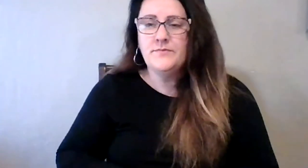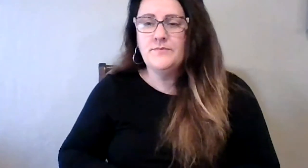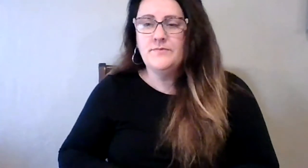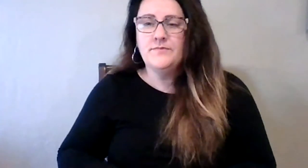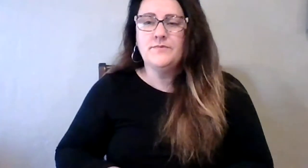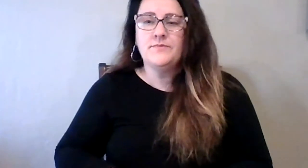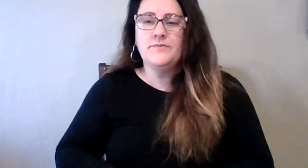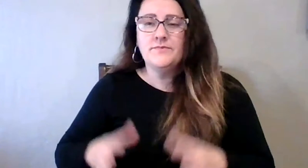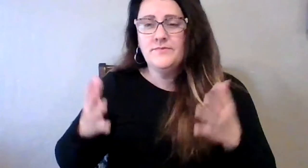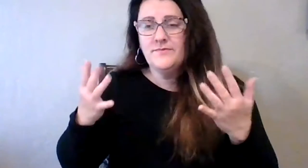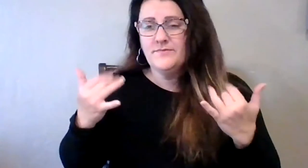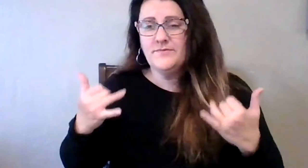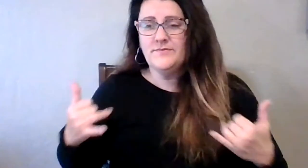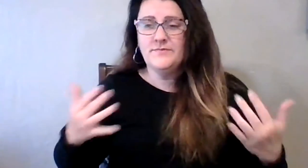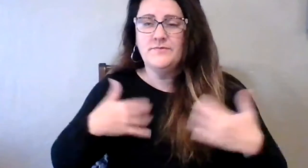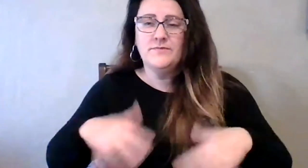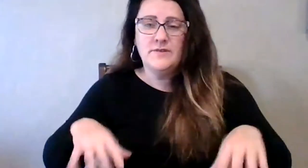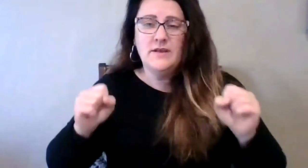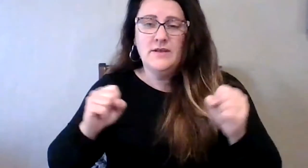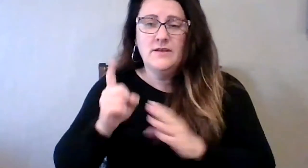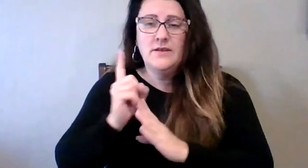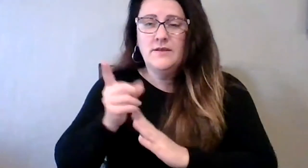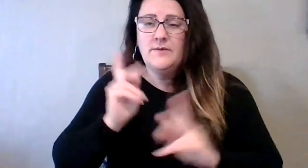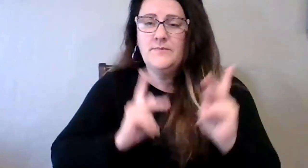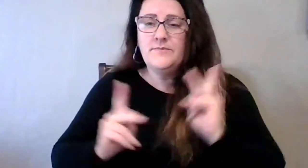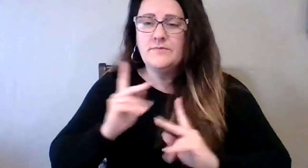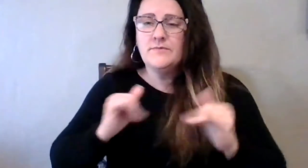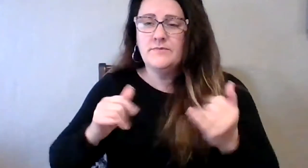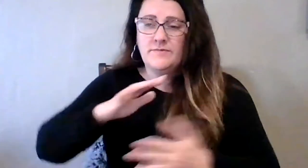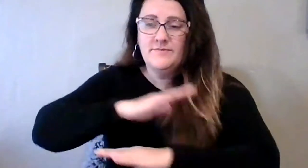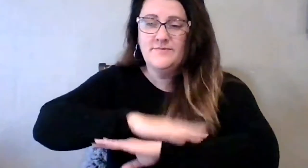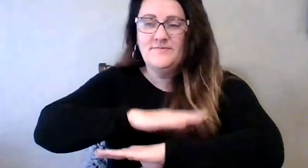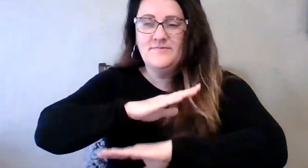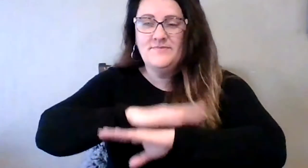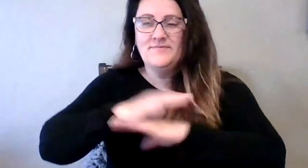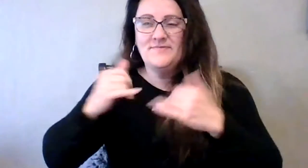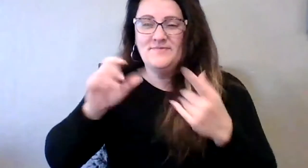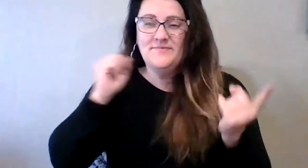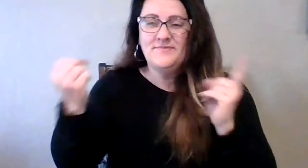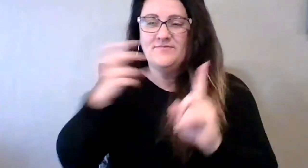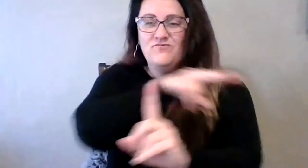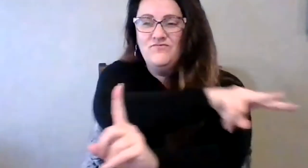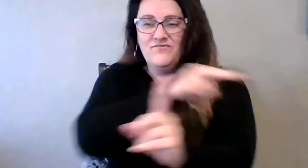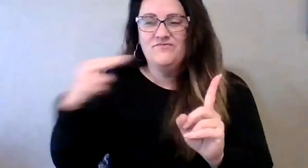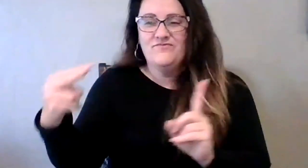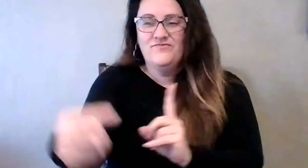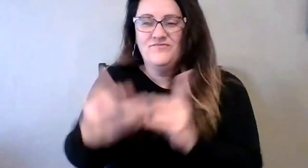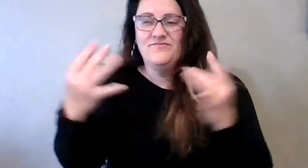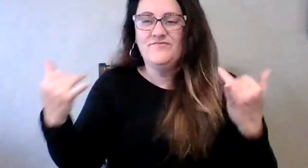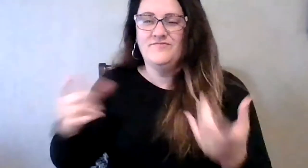'Cause finally the tables are starting to turn, talking about a revolution.